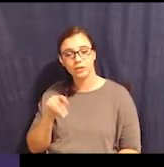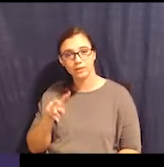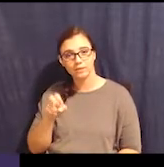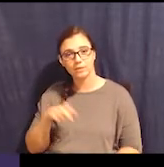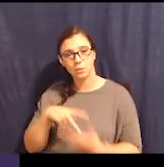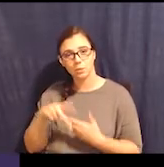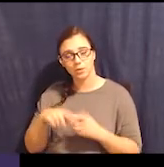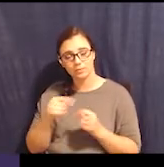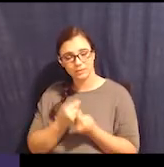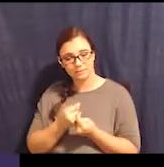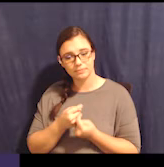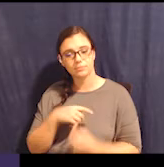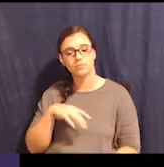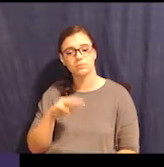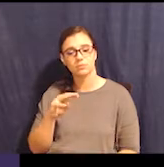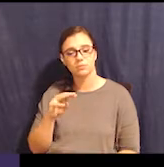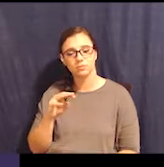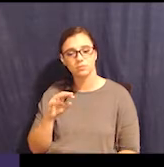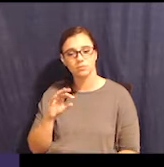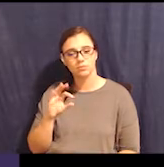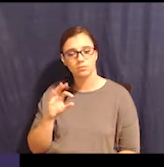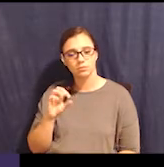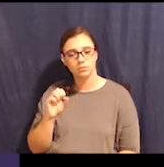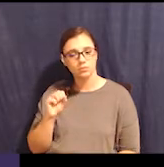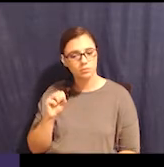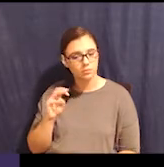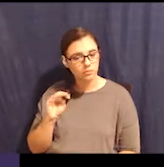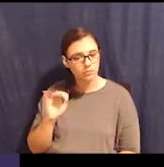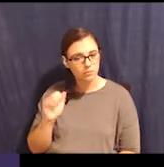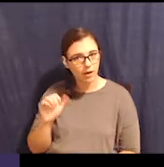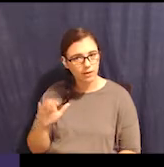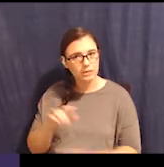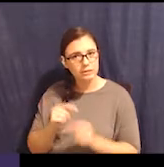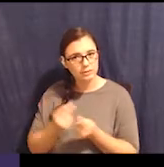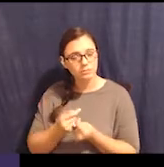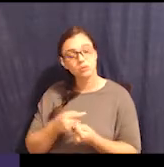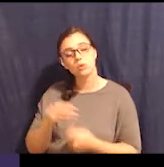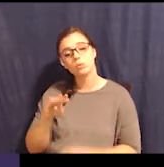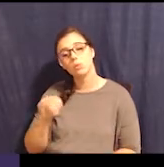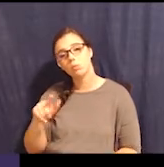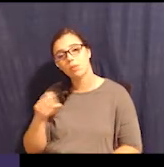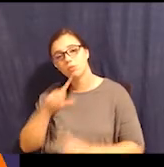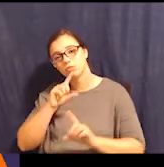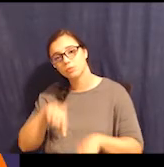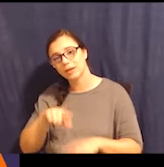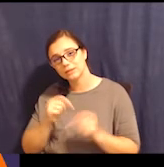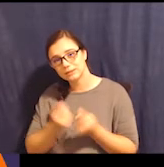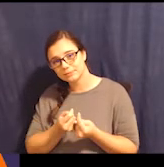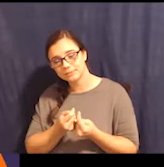mobile response teams, and coordinated specialty care teams.